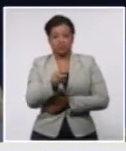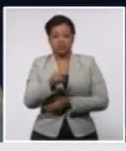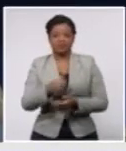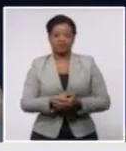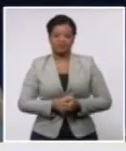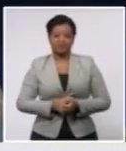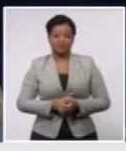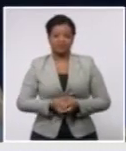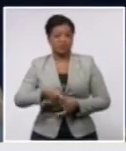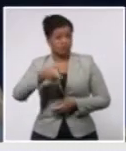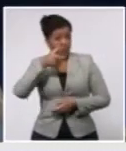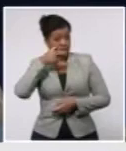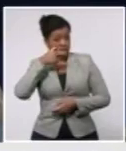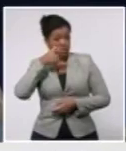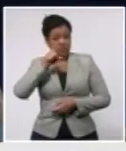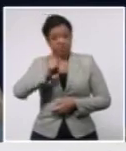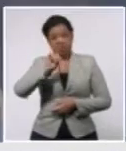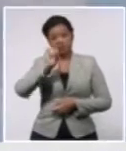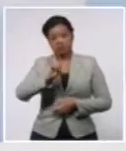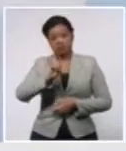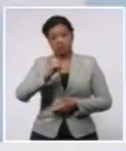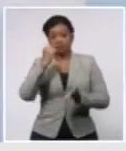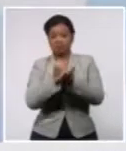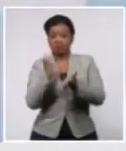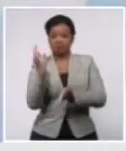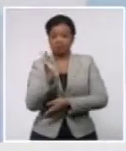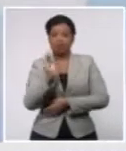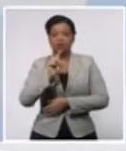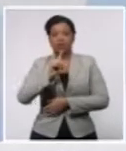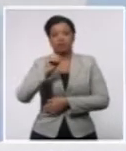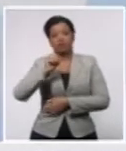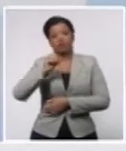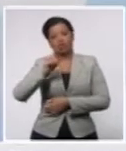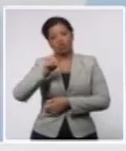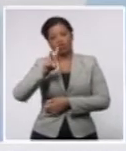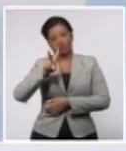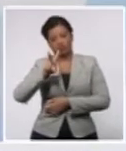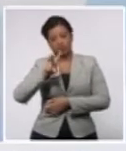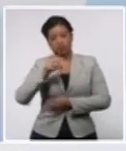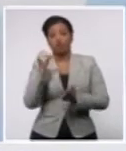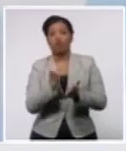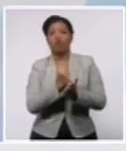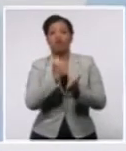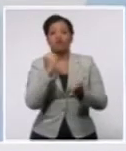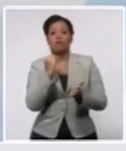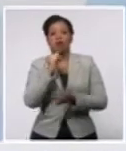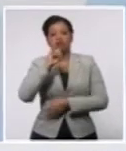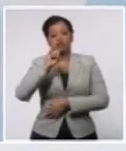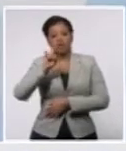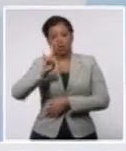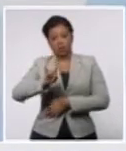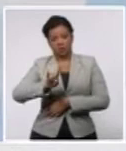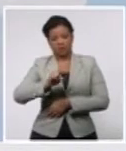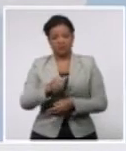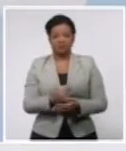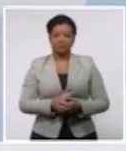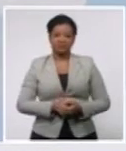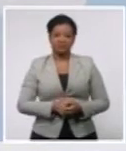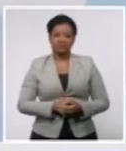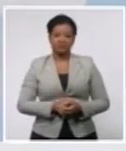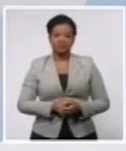Today we have 197 patients admitted to our hospitals, 16 in vigilance, 112 are